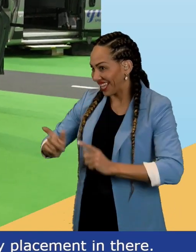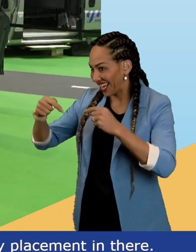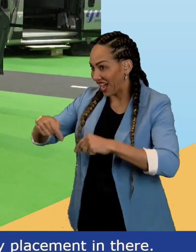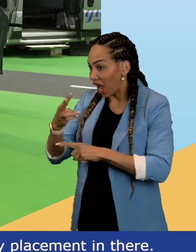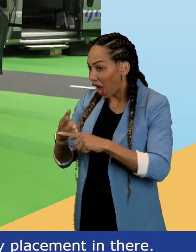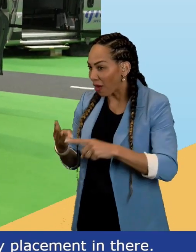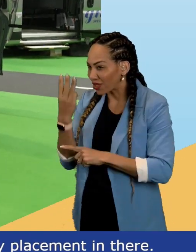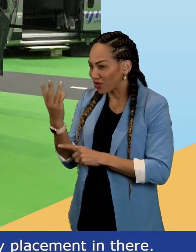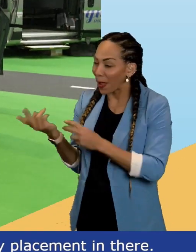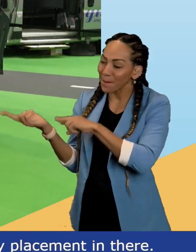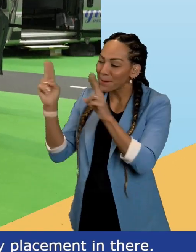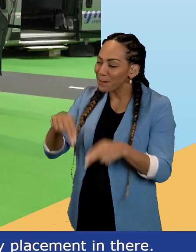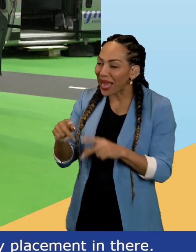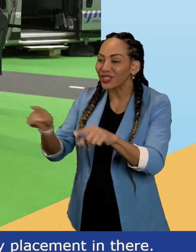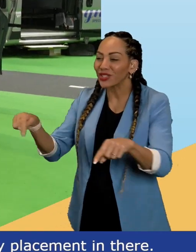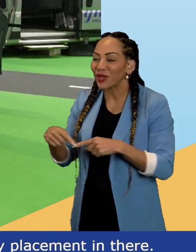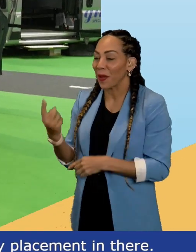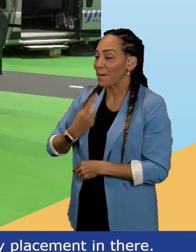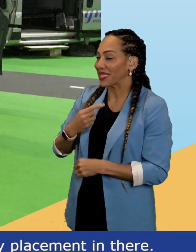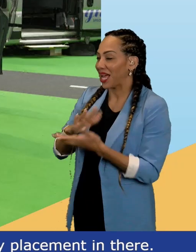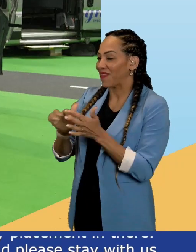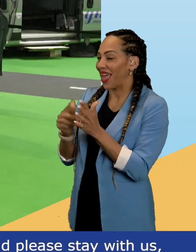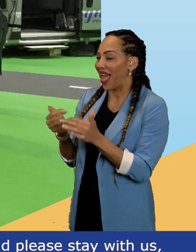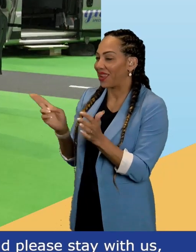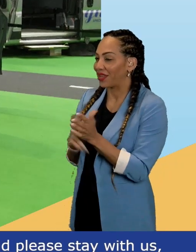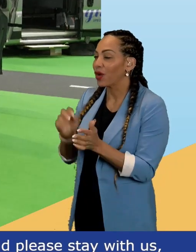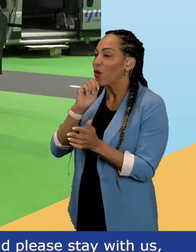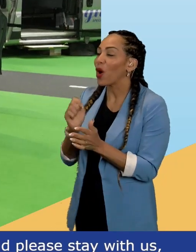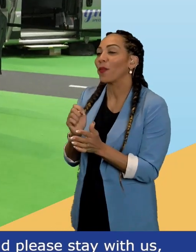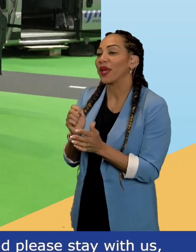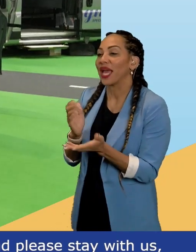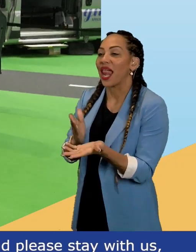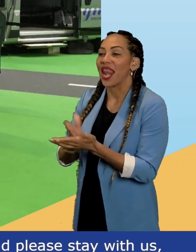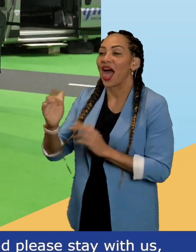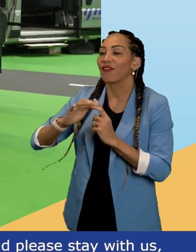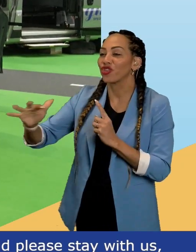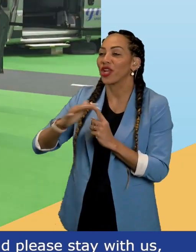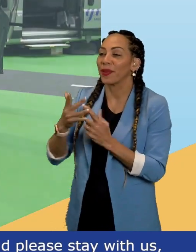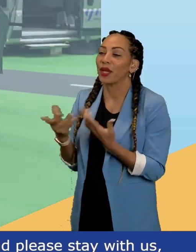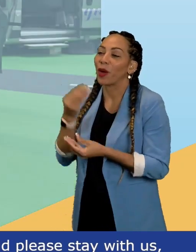be back in the studio where myself and Helen will be closing up all of the live streaming for the day.